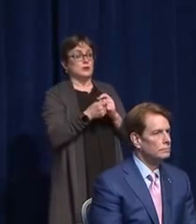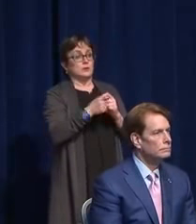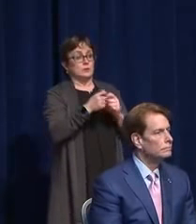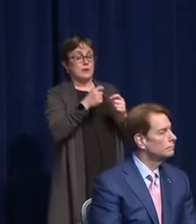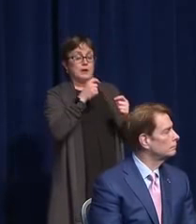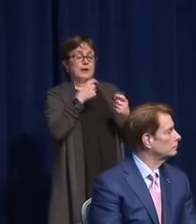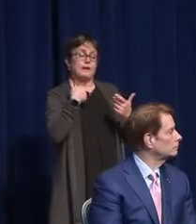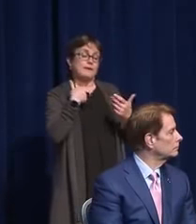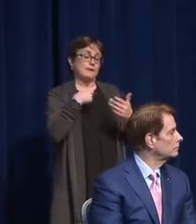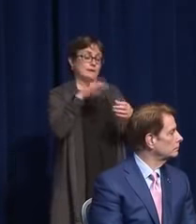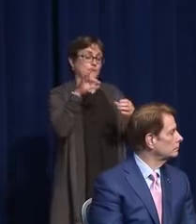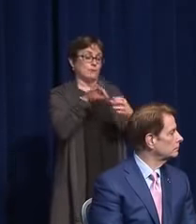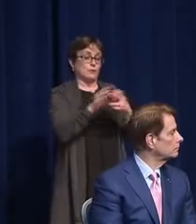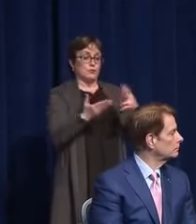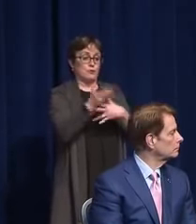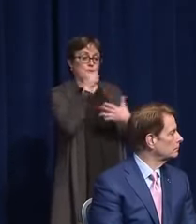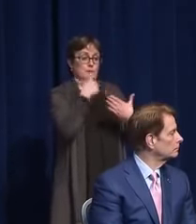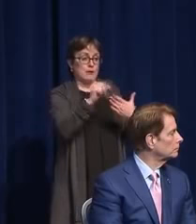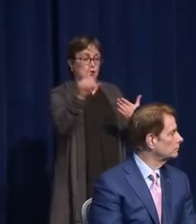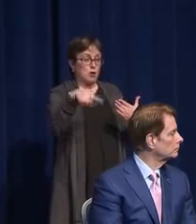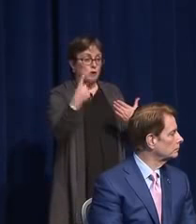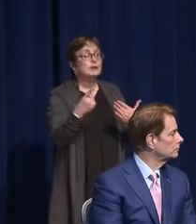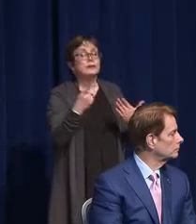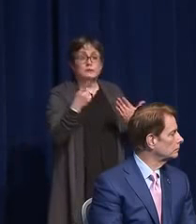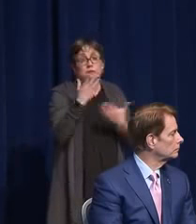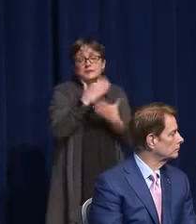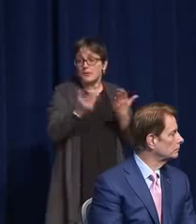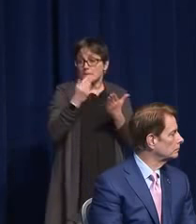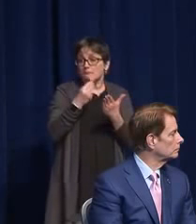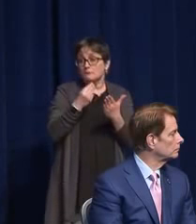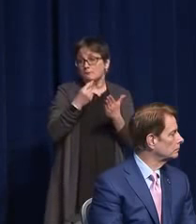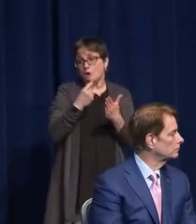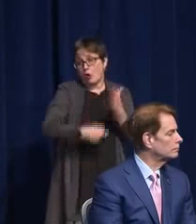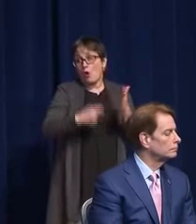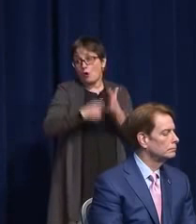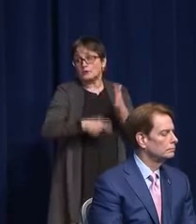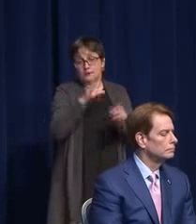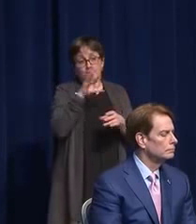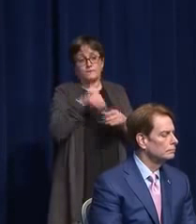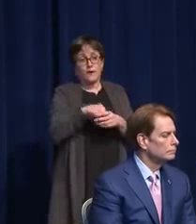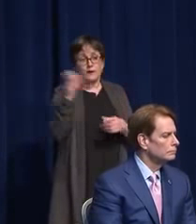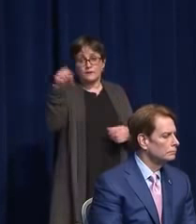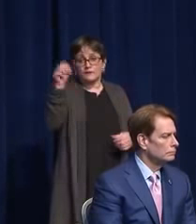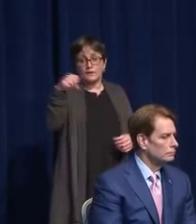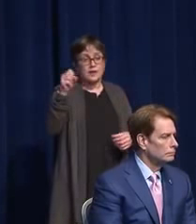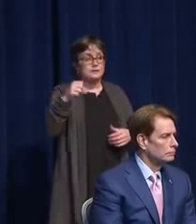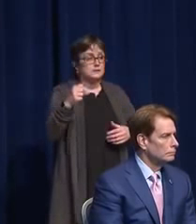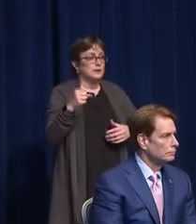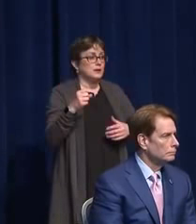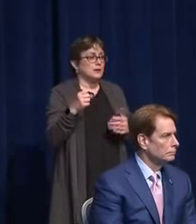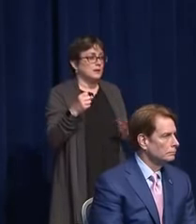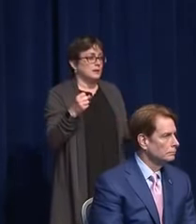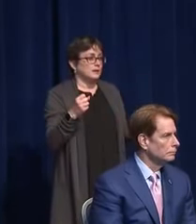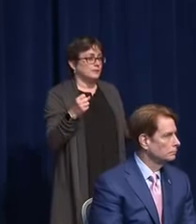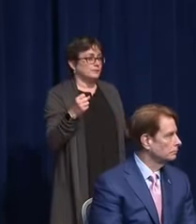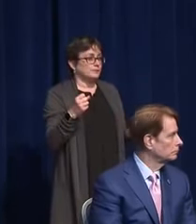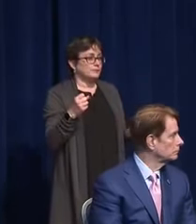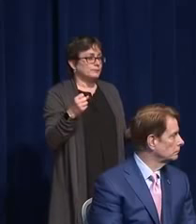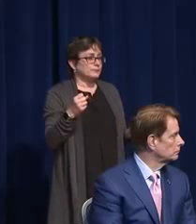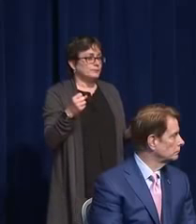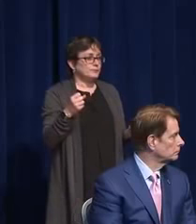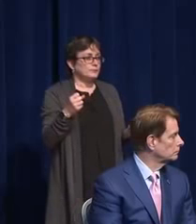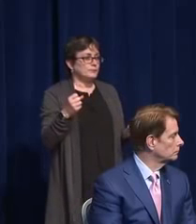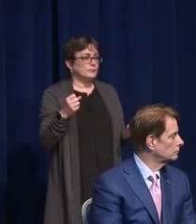cost savings, I should say, to the counties and the locals, because there won't be any cost for, let's say, two things: